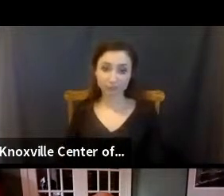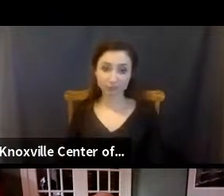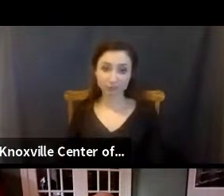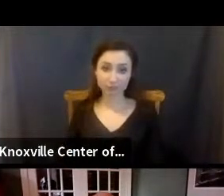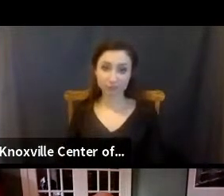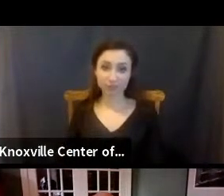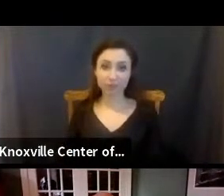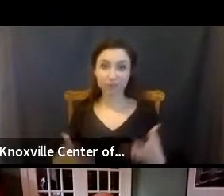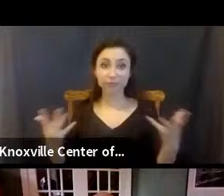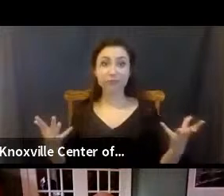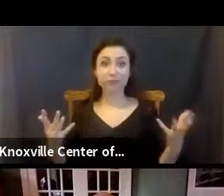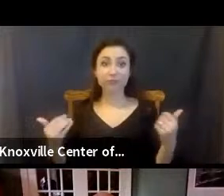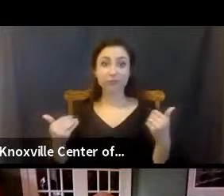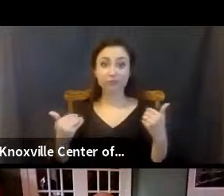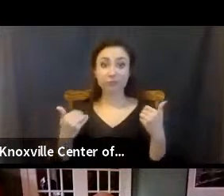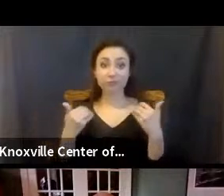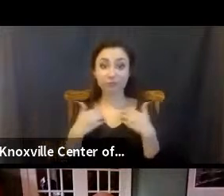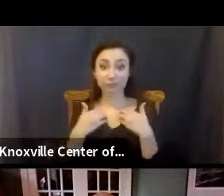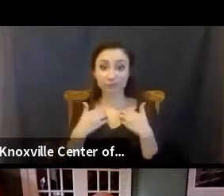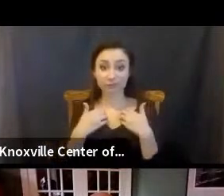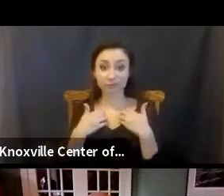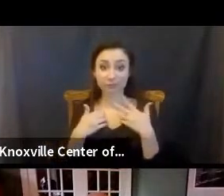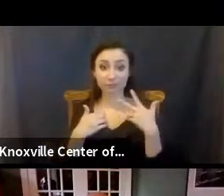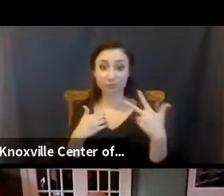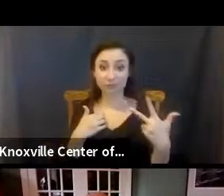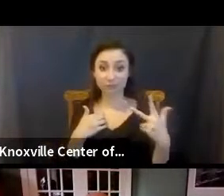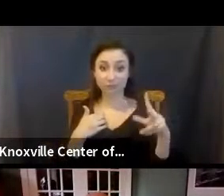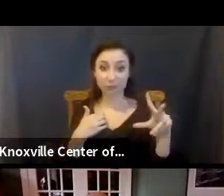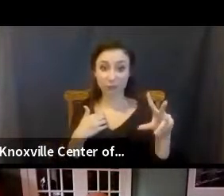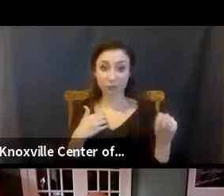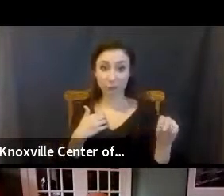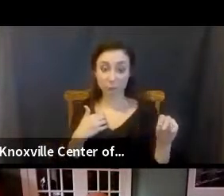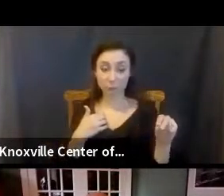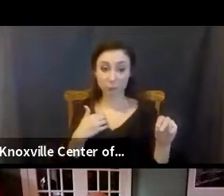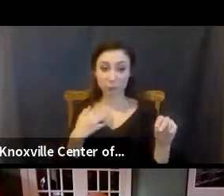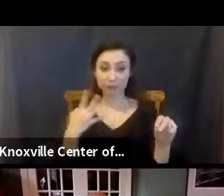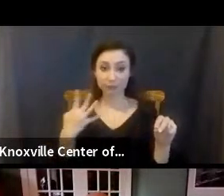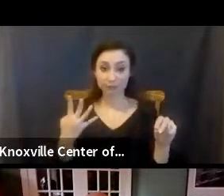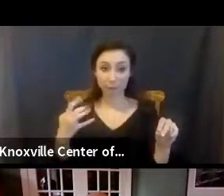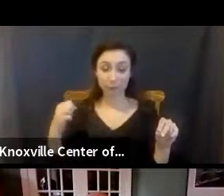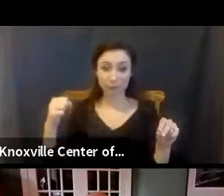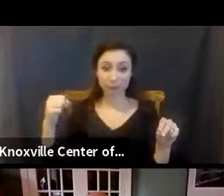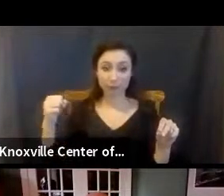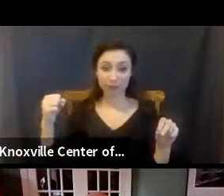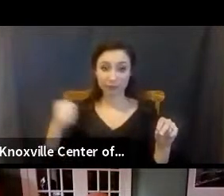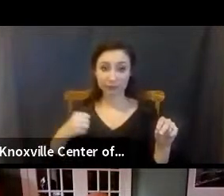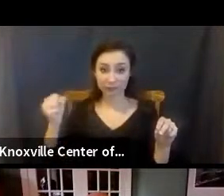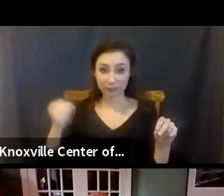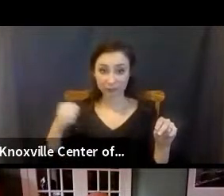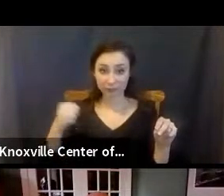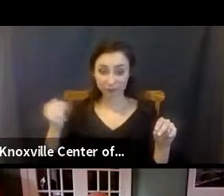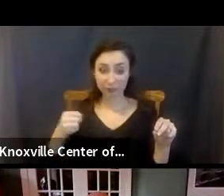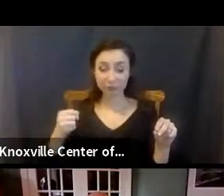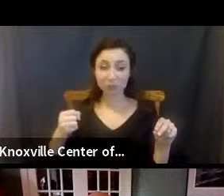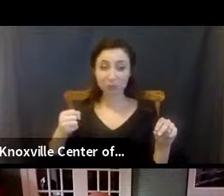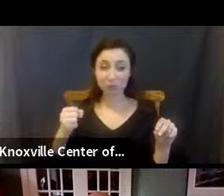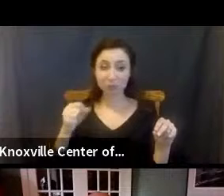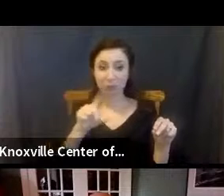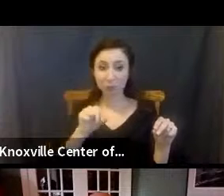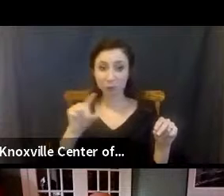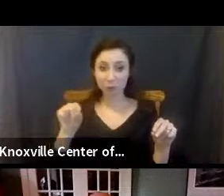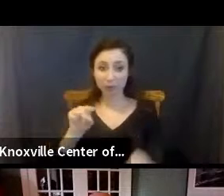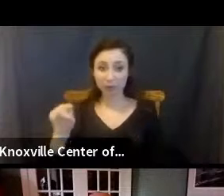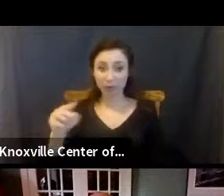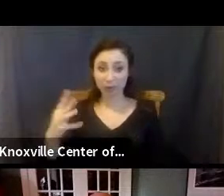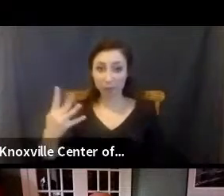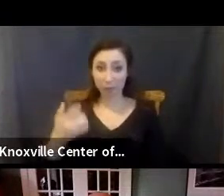So we have 3 no votes and 4 yes votes. So 2020-4